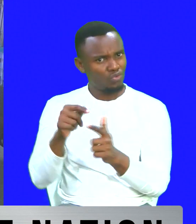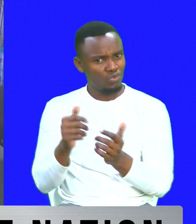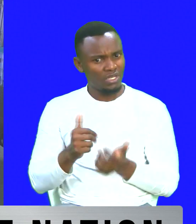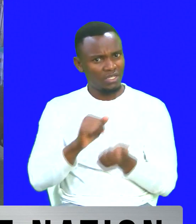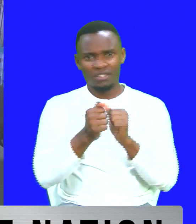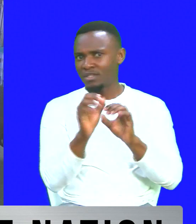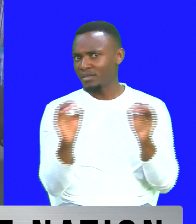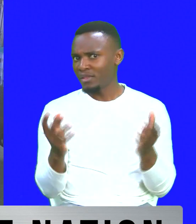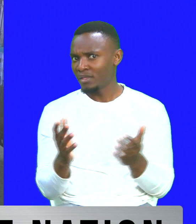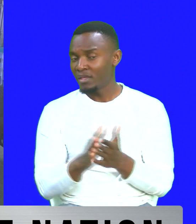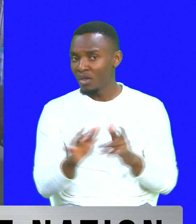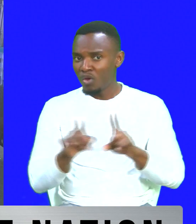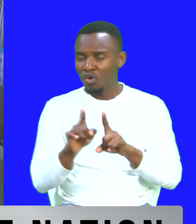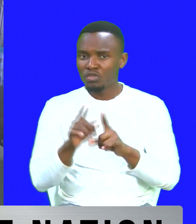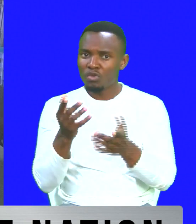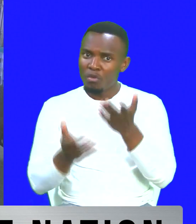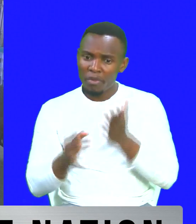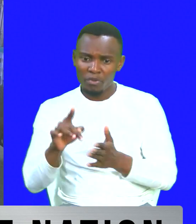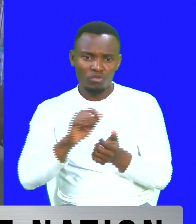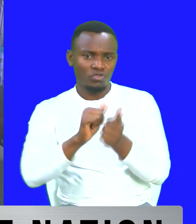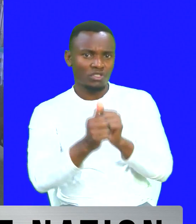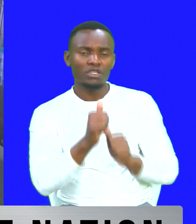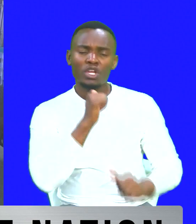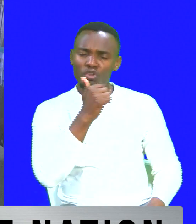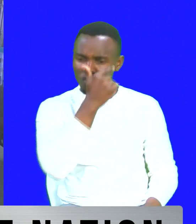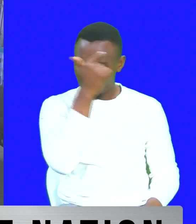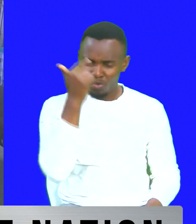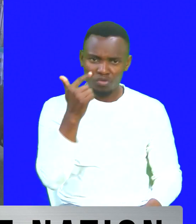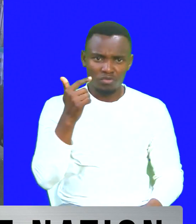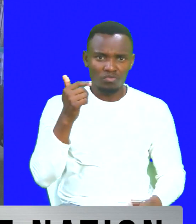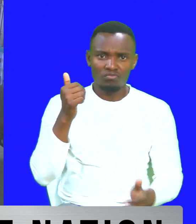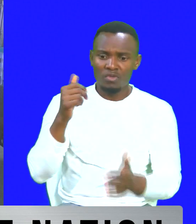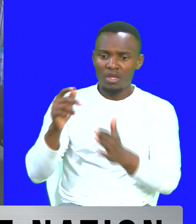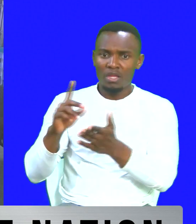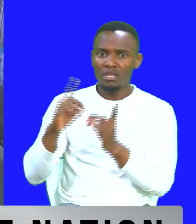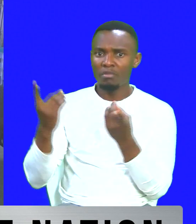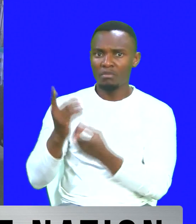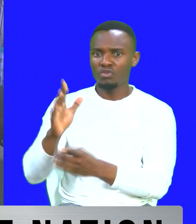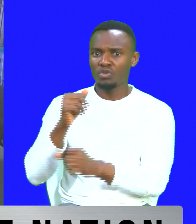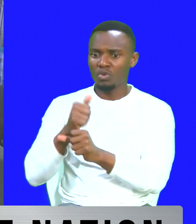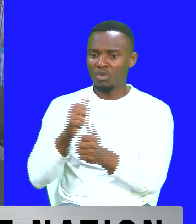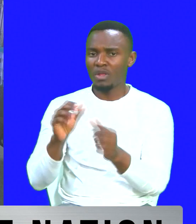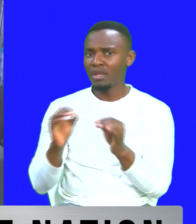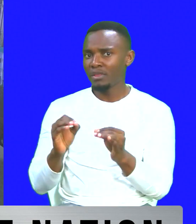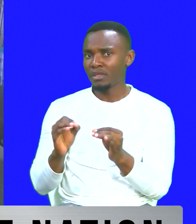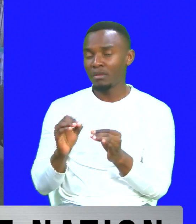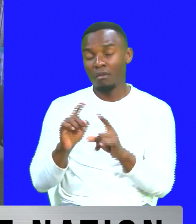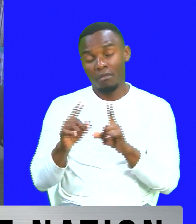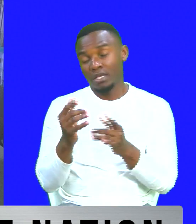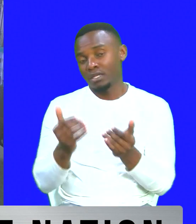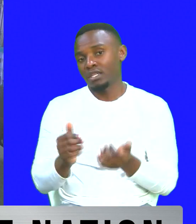also maybe you are reshuffled not because of your docket not doing well, but it needed to be. So I don't want to cast